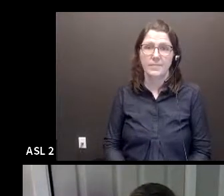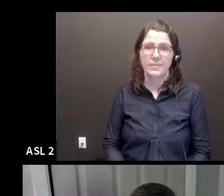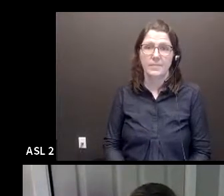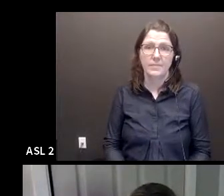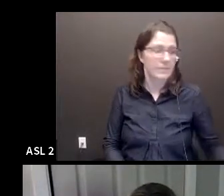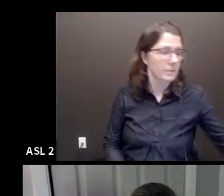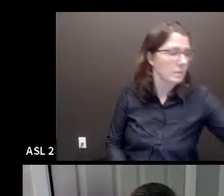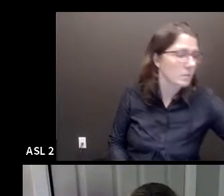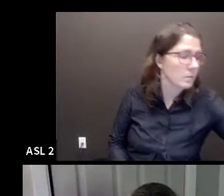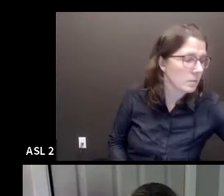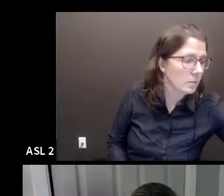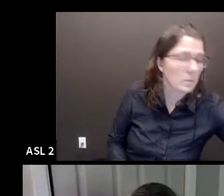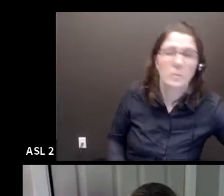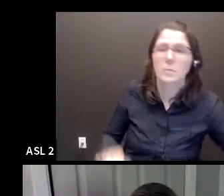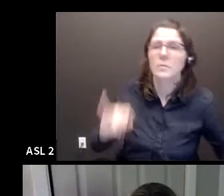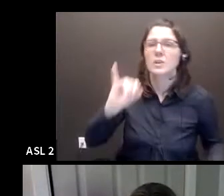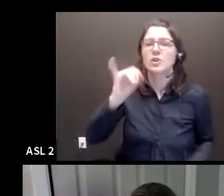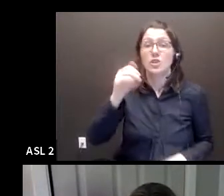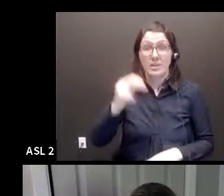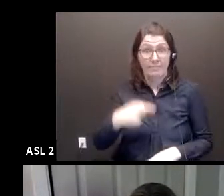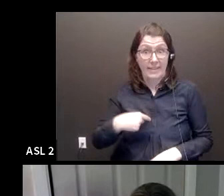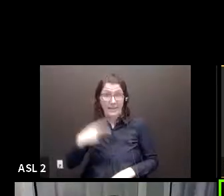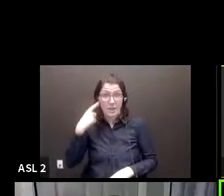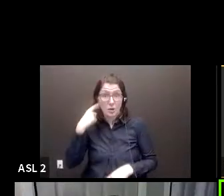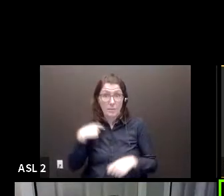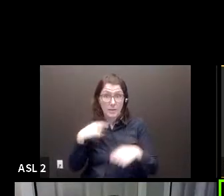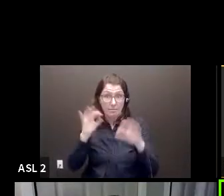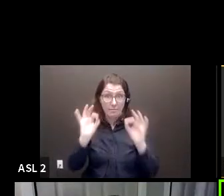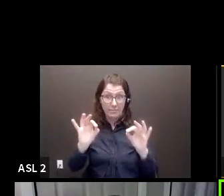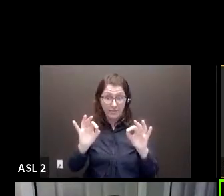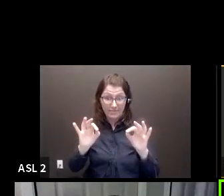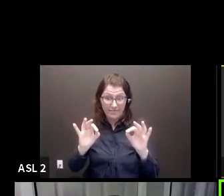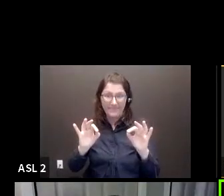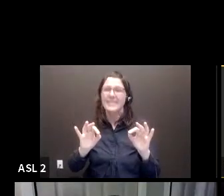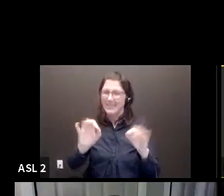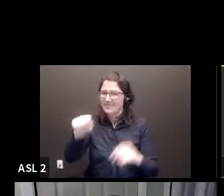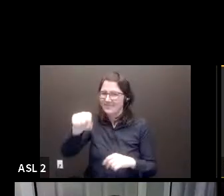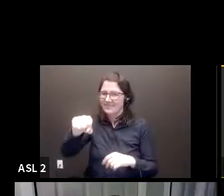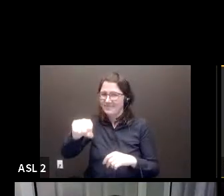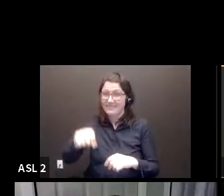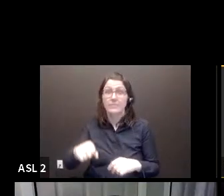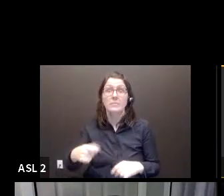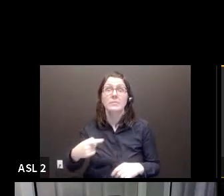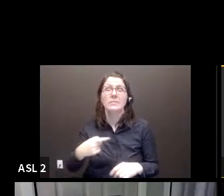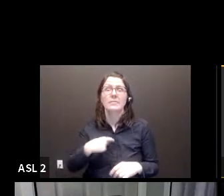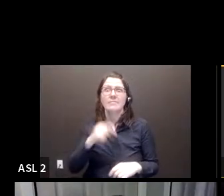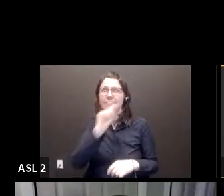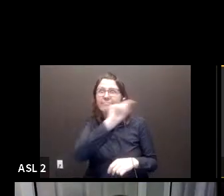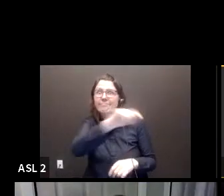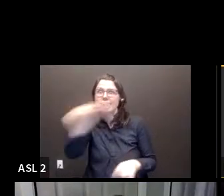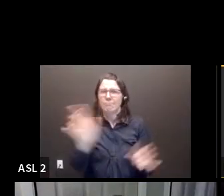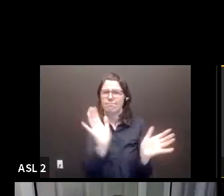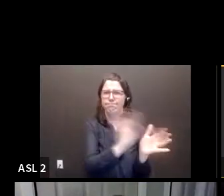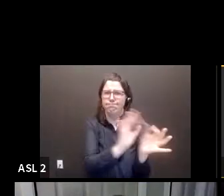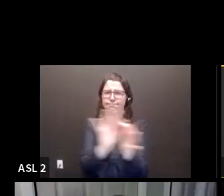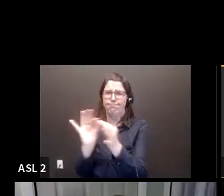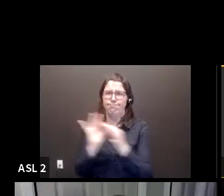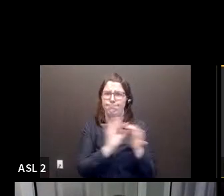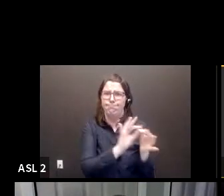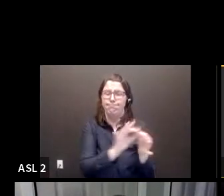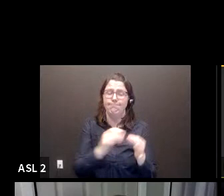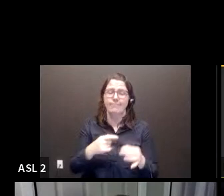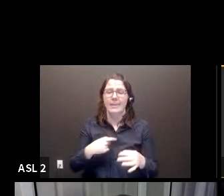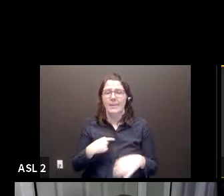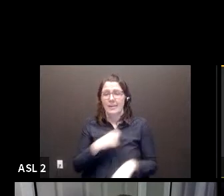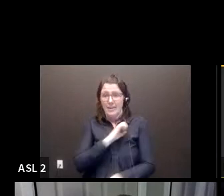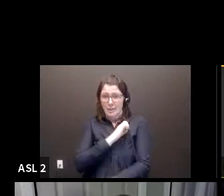okay can we hear me yes i can we're good okay so i'm not as energetic as other delegates just because i'm a full-time student and